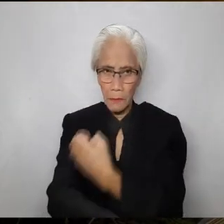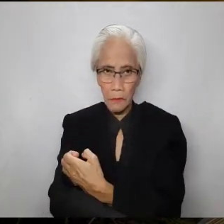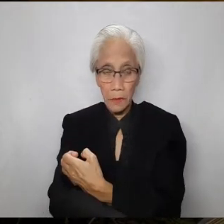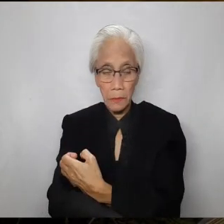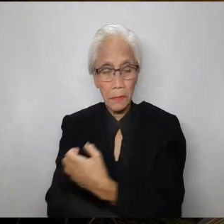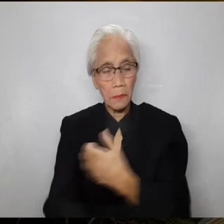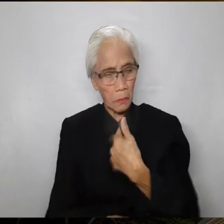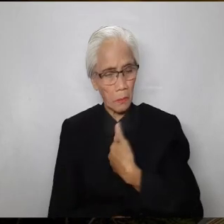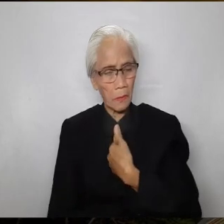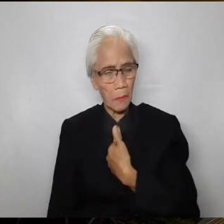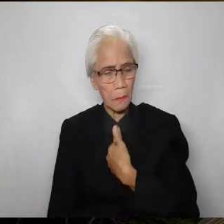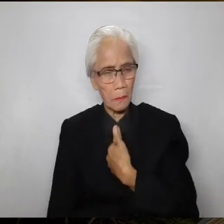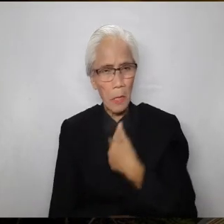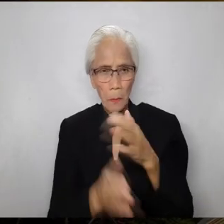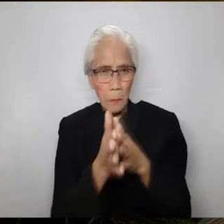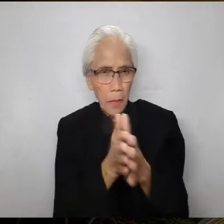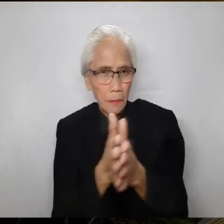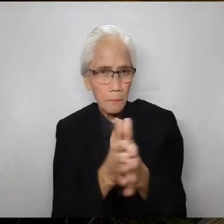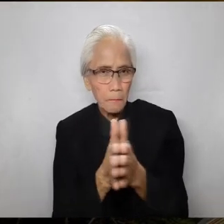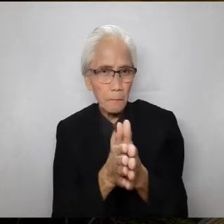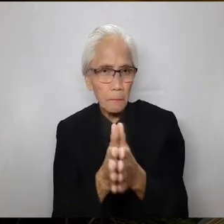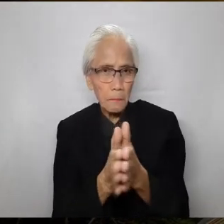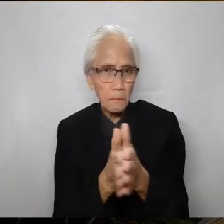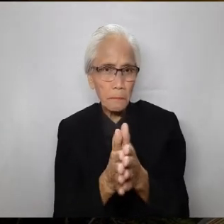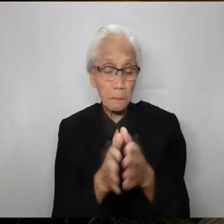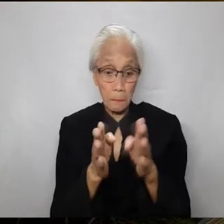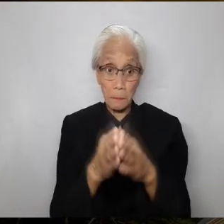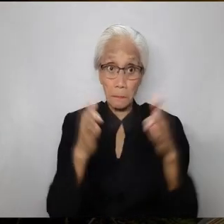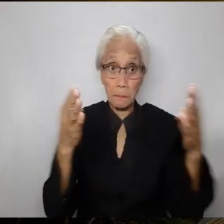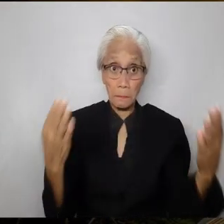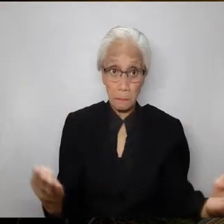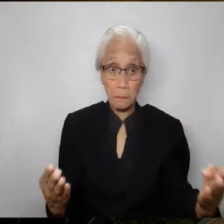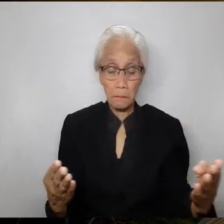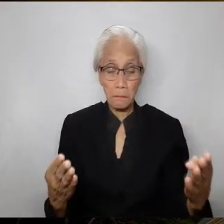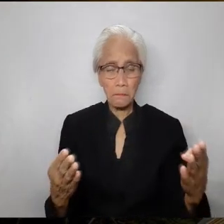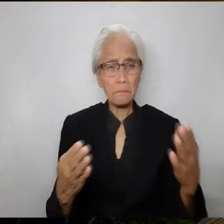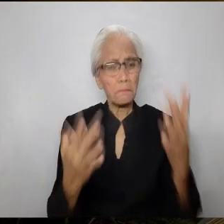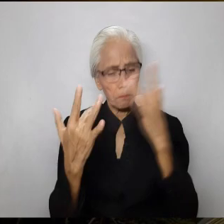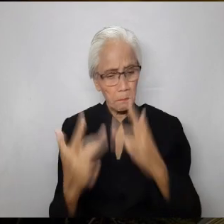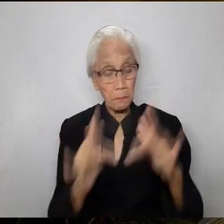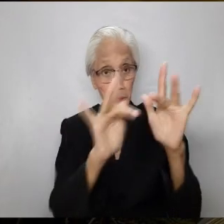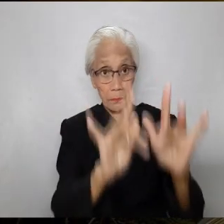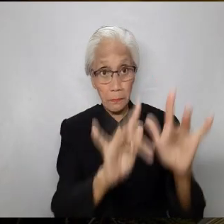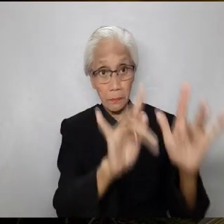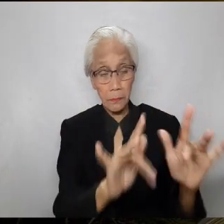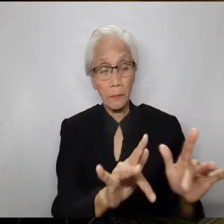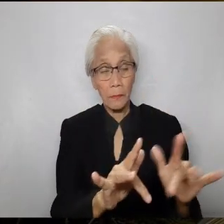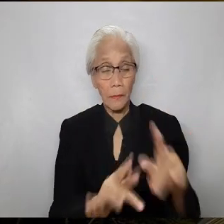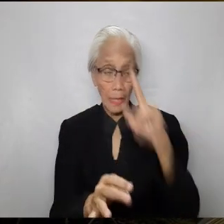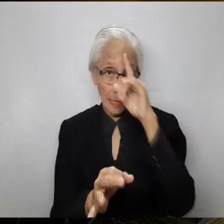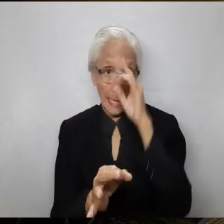oneself, sigasig, that is, passion, the bigger context of which is, of course,